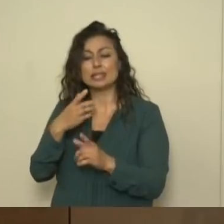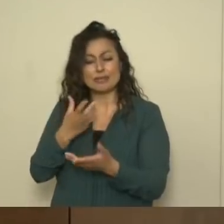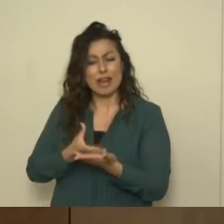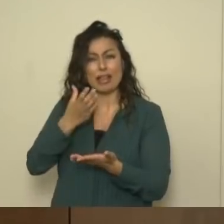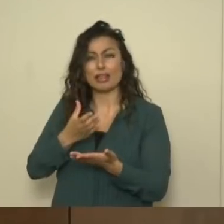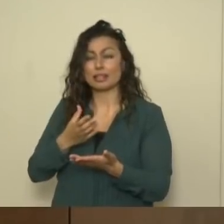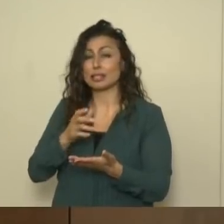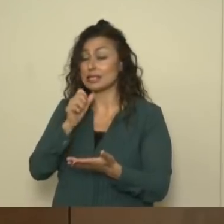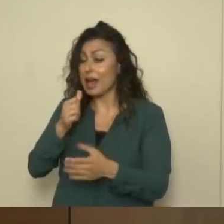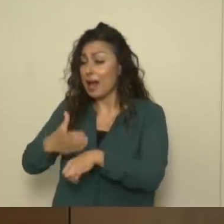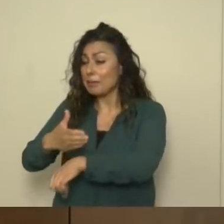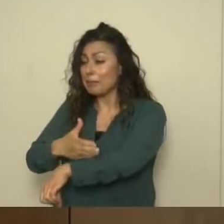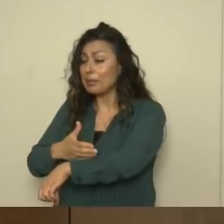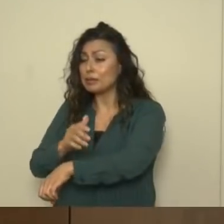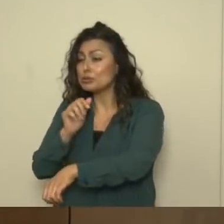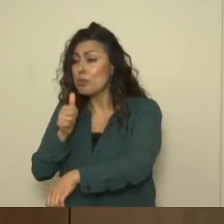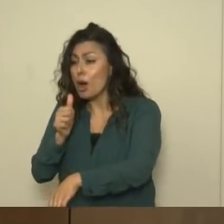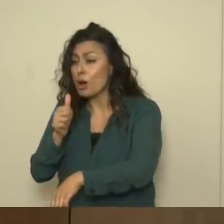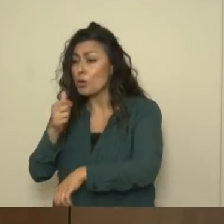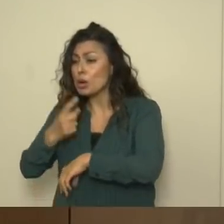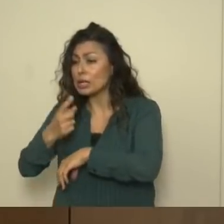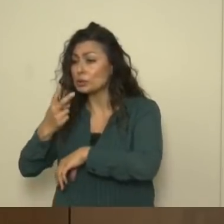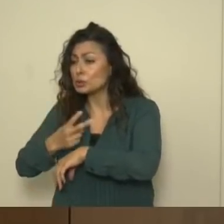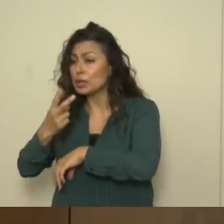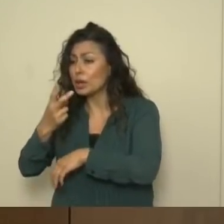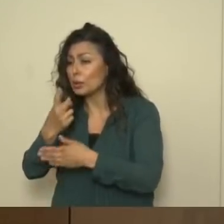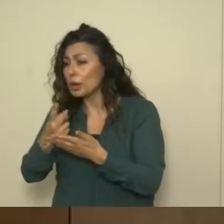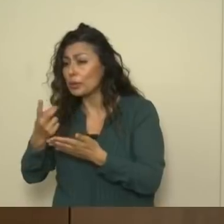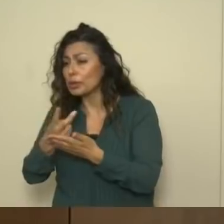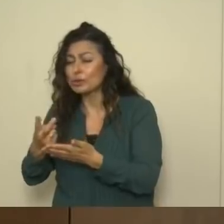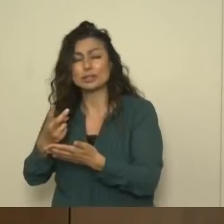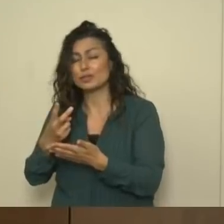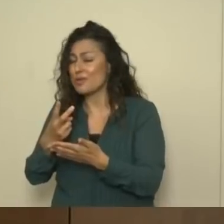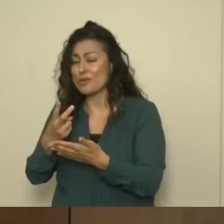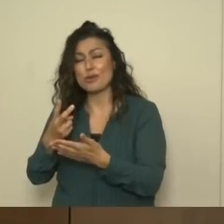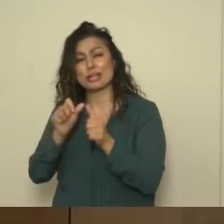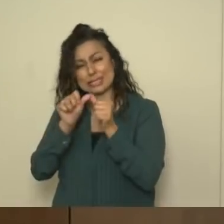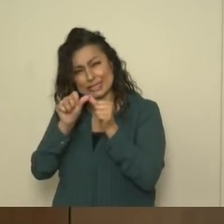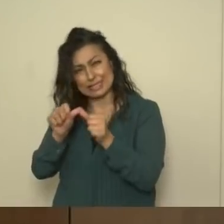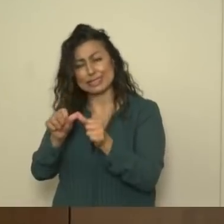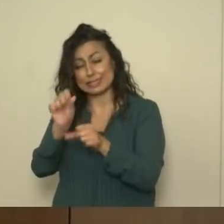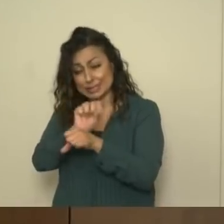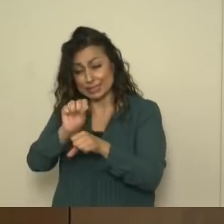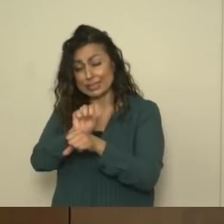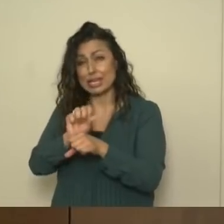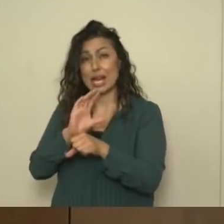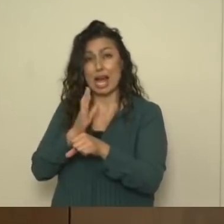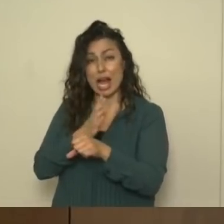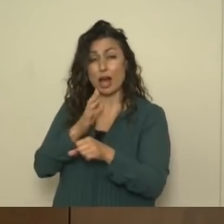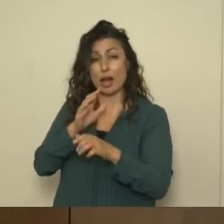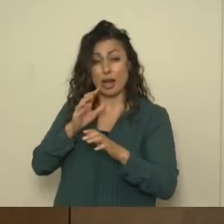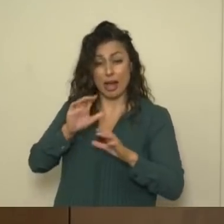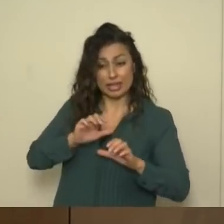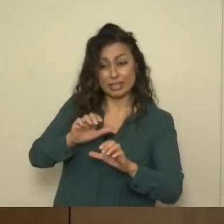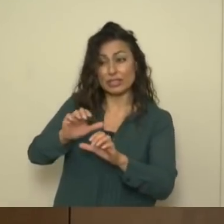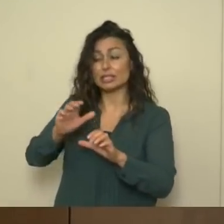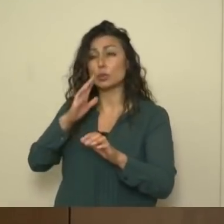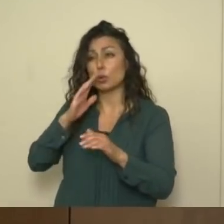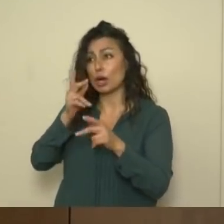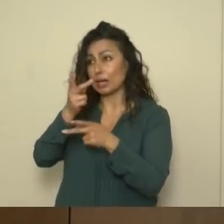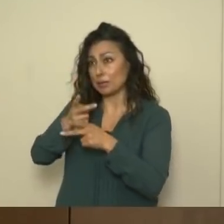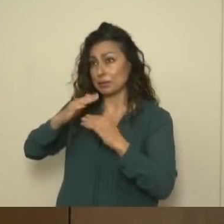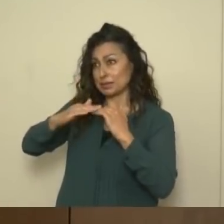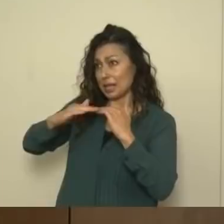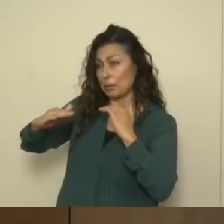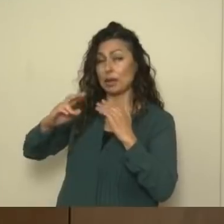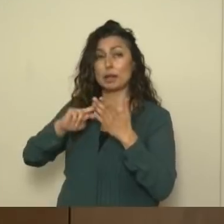week. I'm really hopeful that our activities and our public health practices are going to keep it at least stable so that